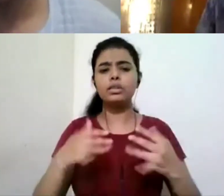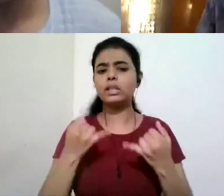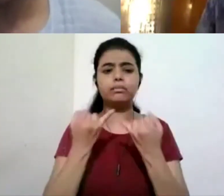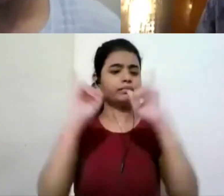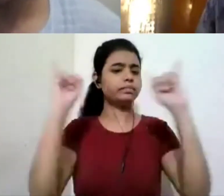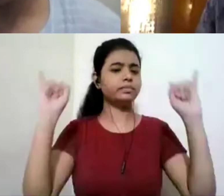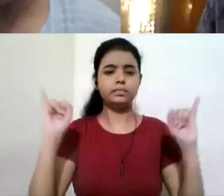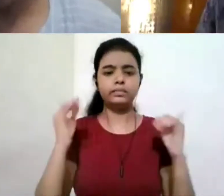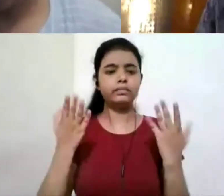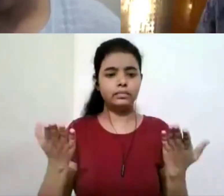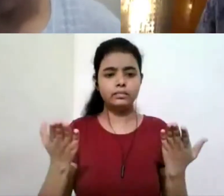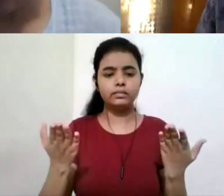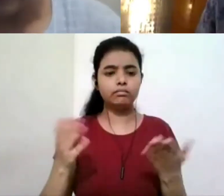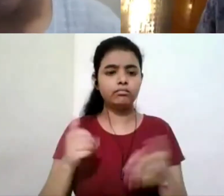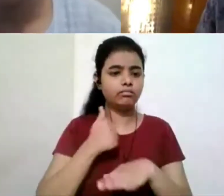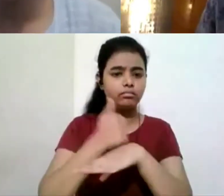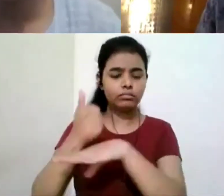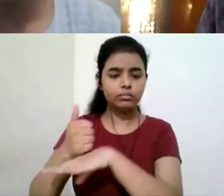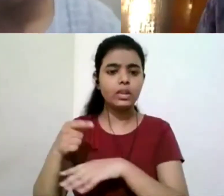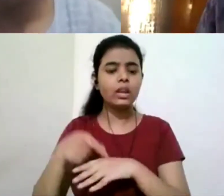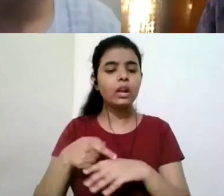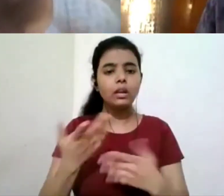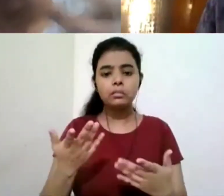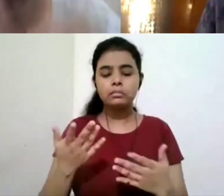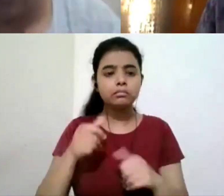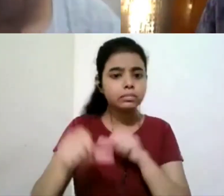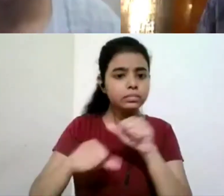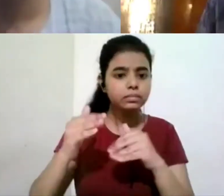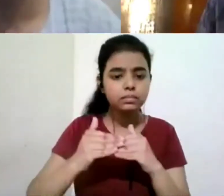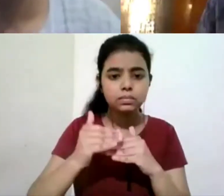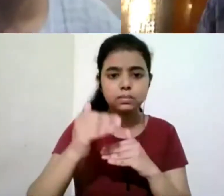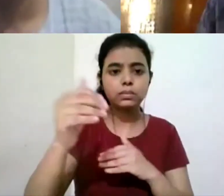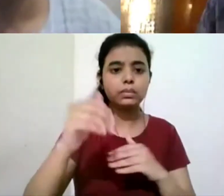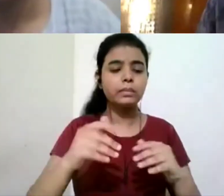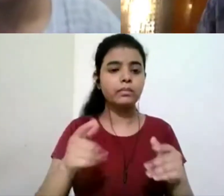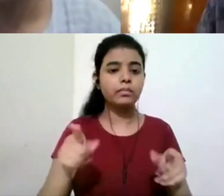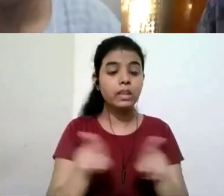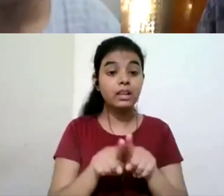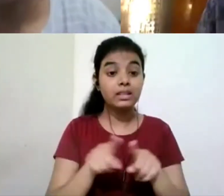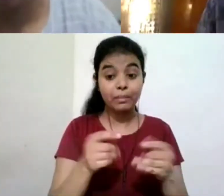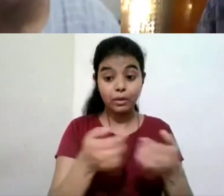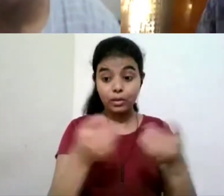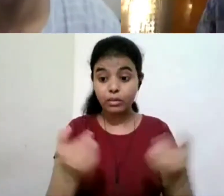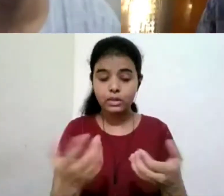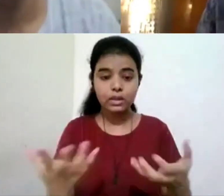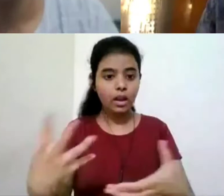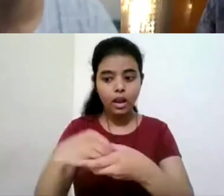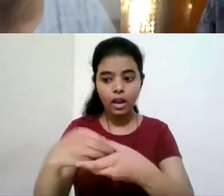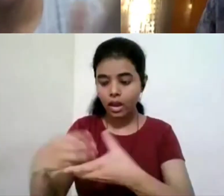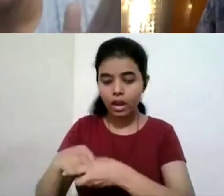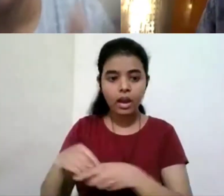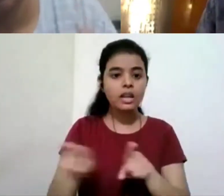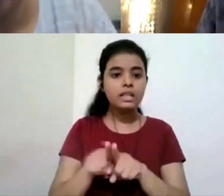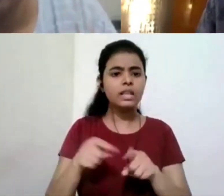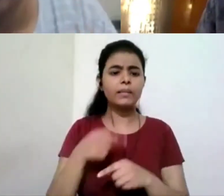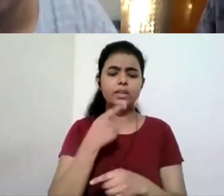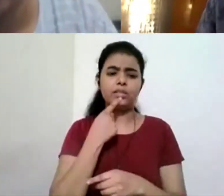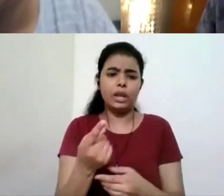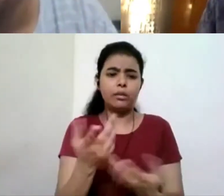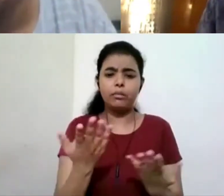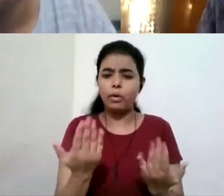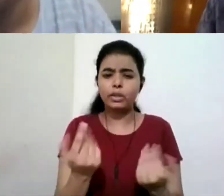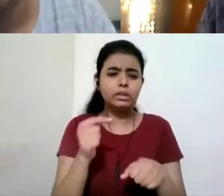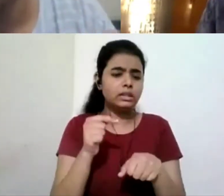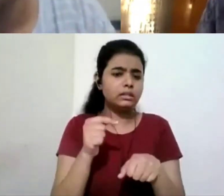entities, how progressively they had to collapse those differences and start to, you can say it was at a certain point of